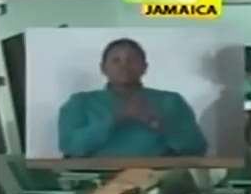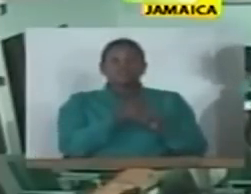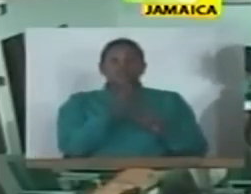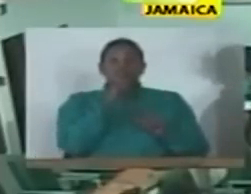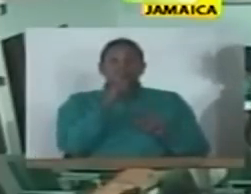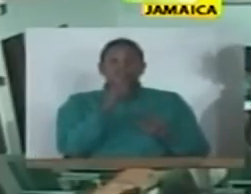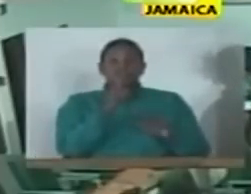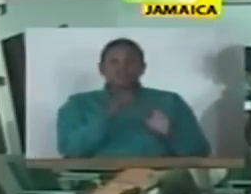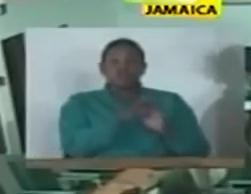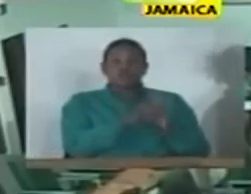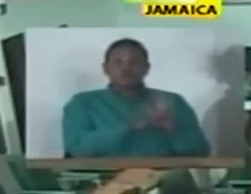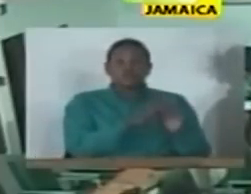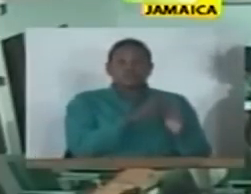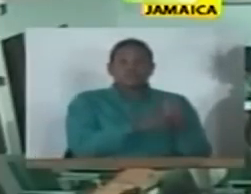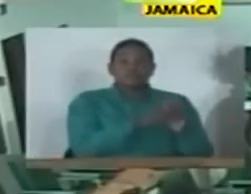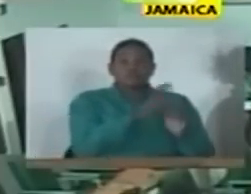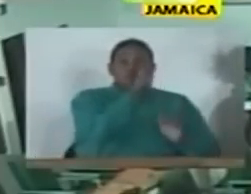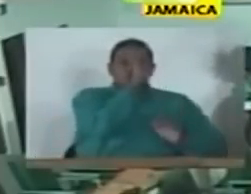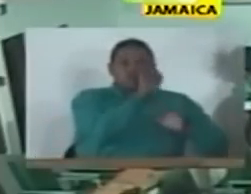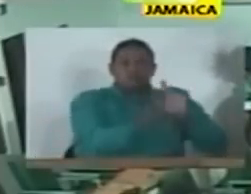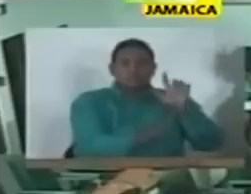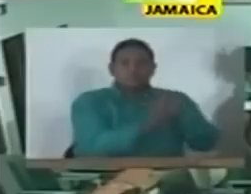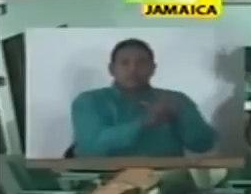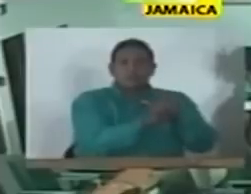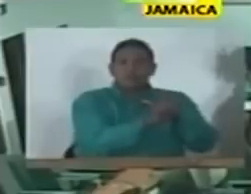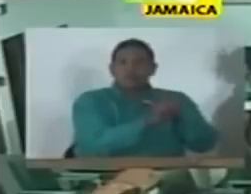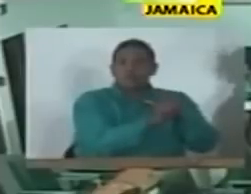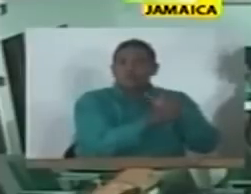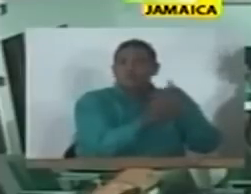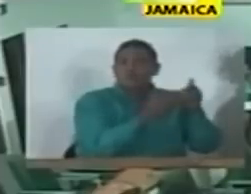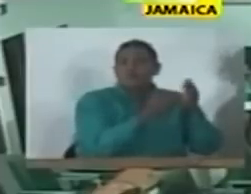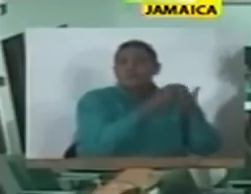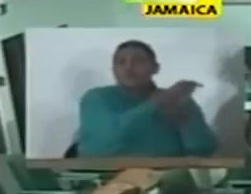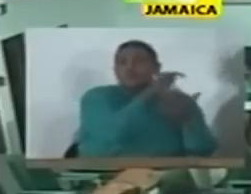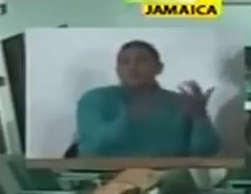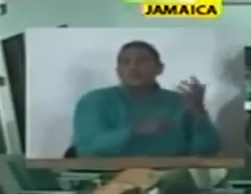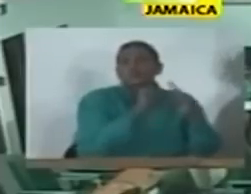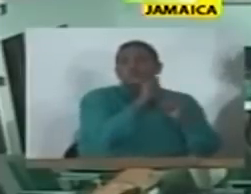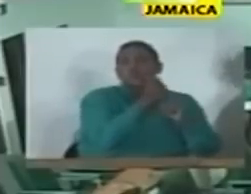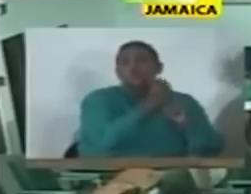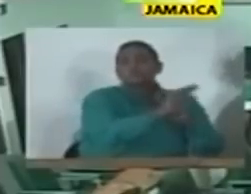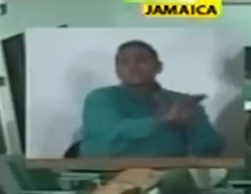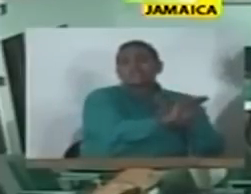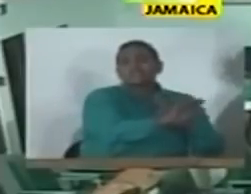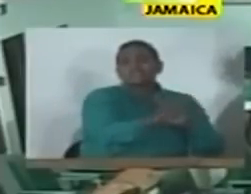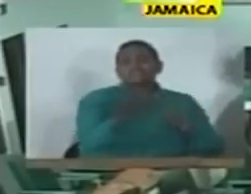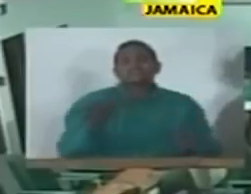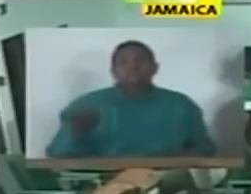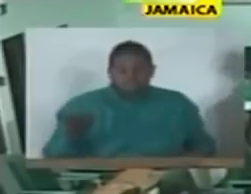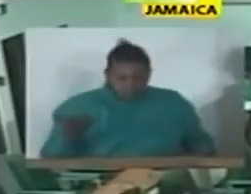whether or not in those circumstances an